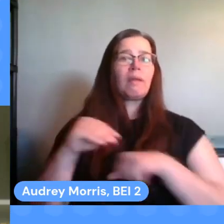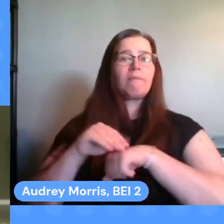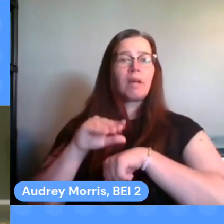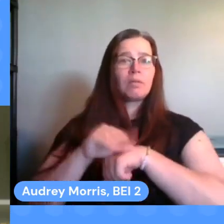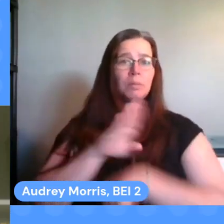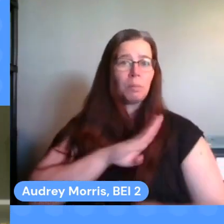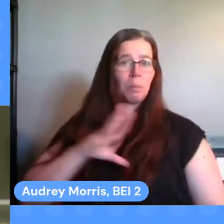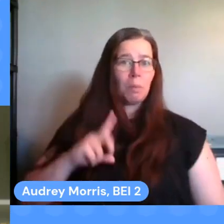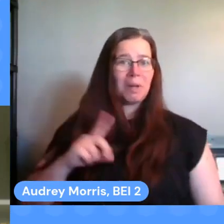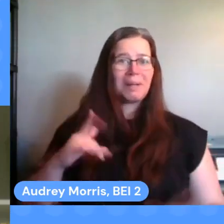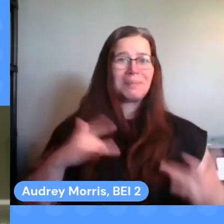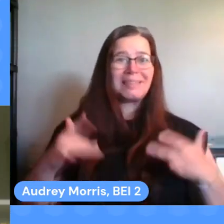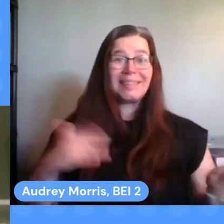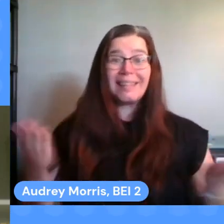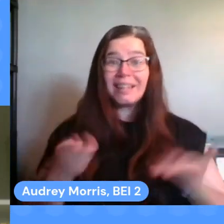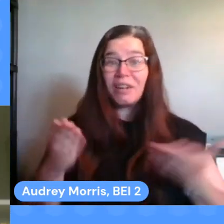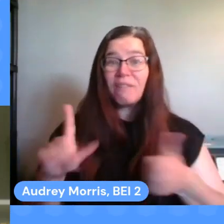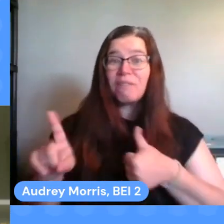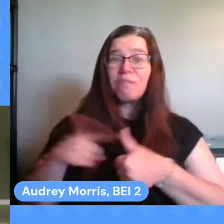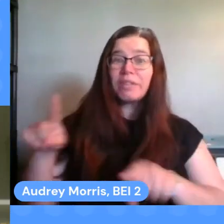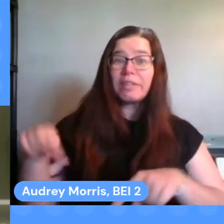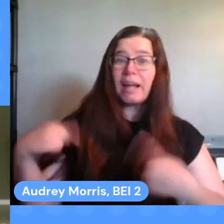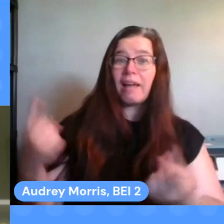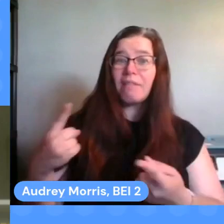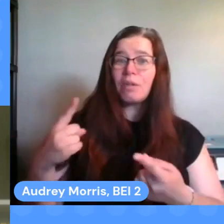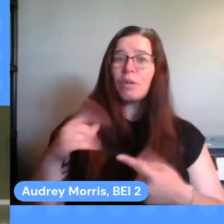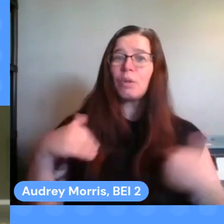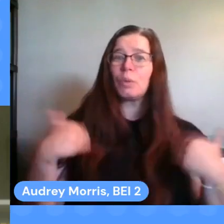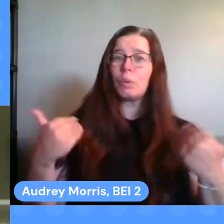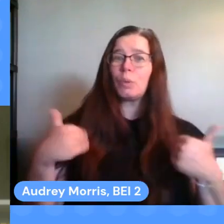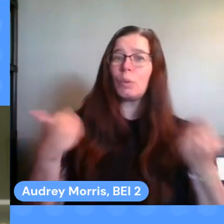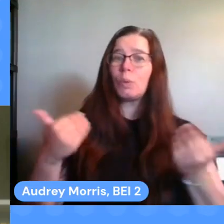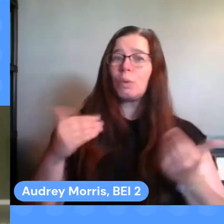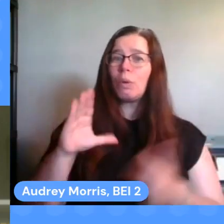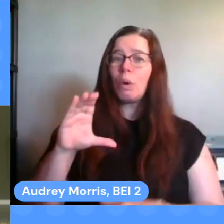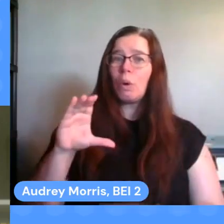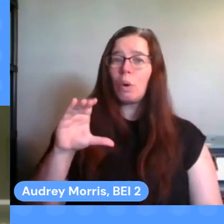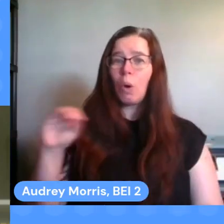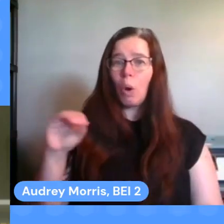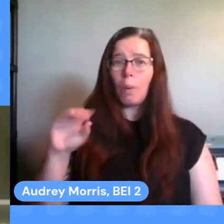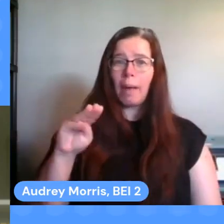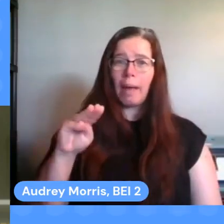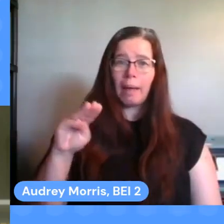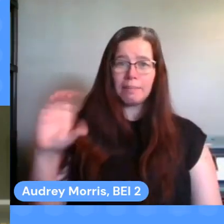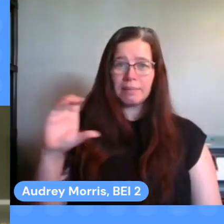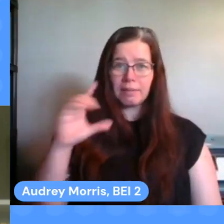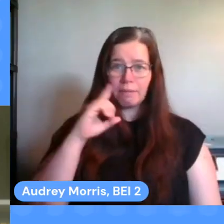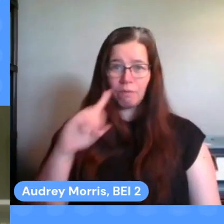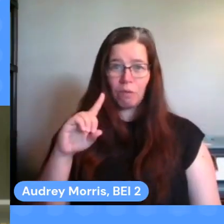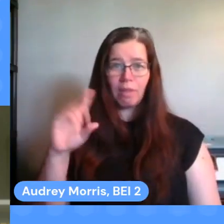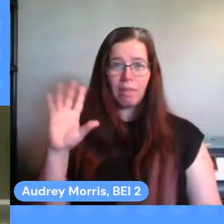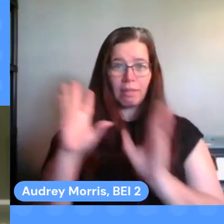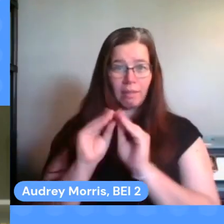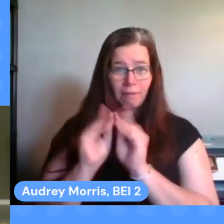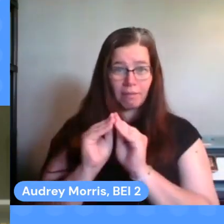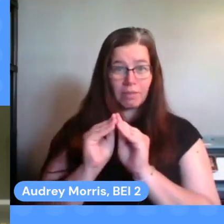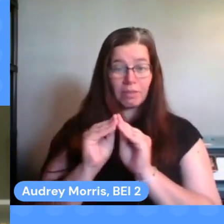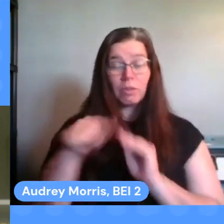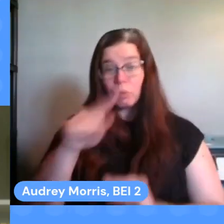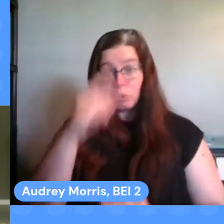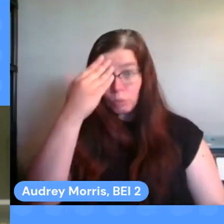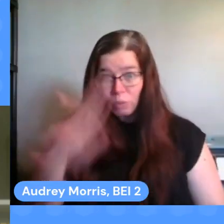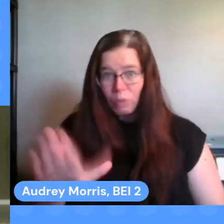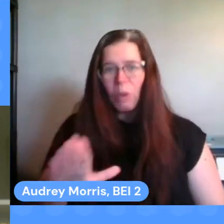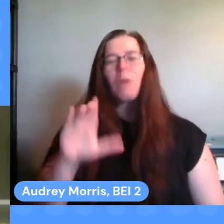be here as the first ever youth co-MC of the Scratch Conference. For those of you who don't know, the